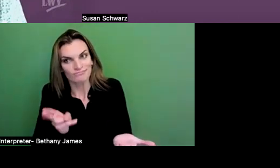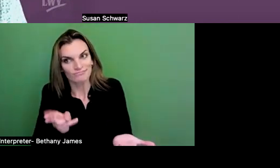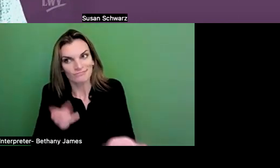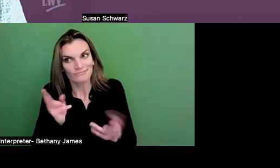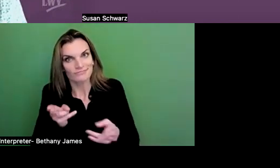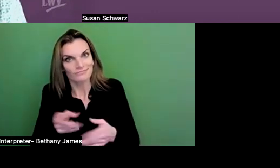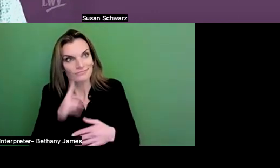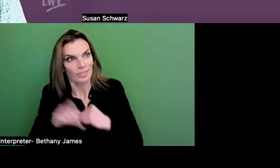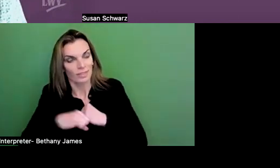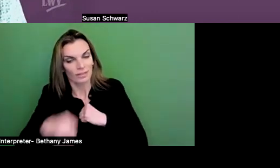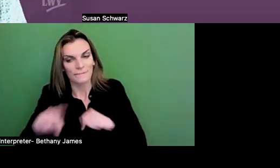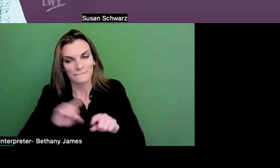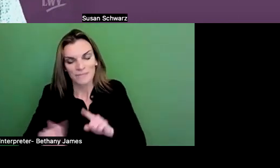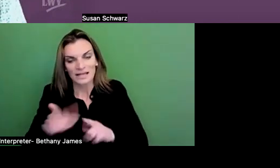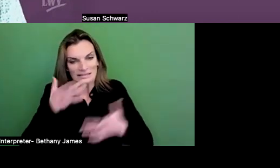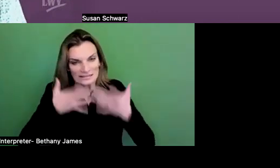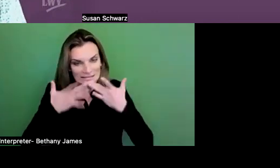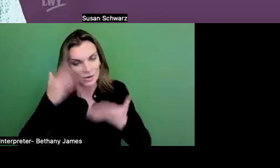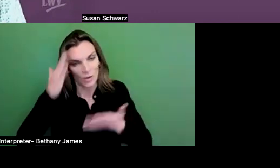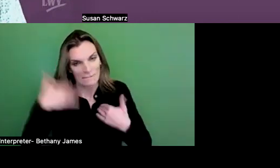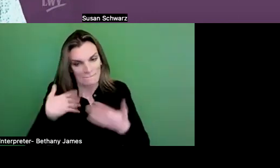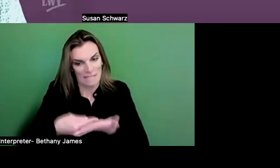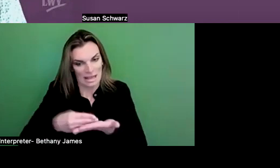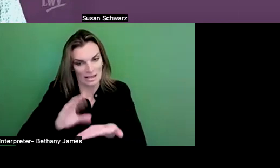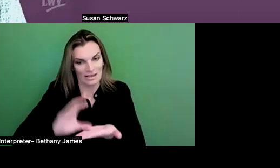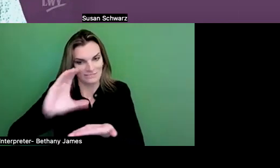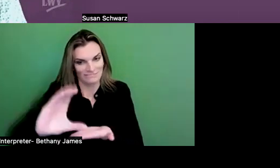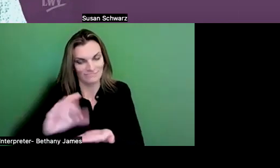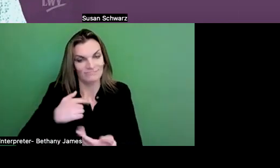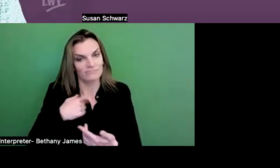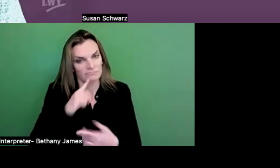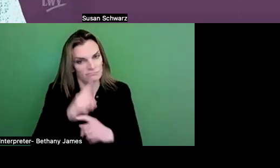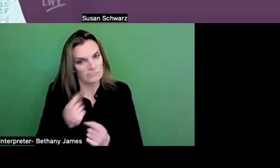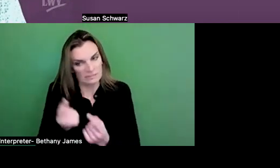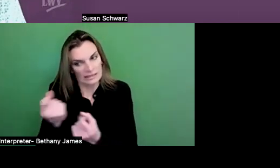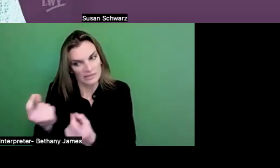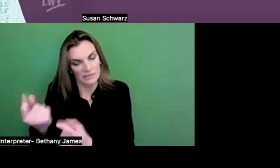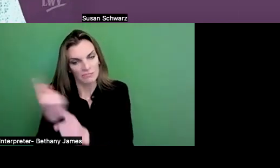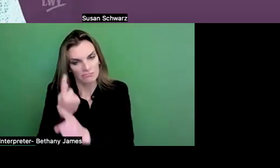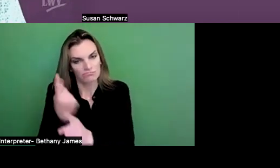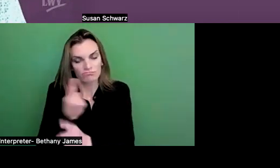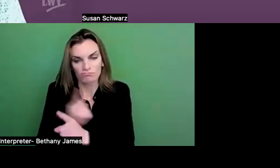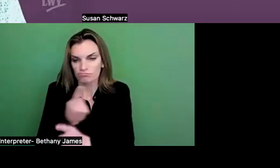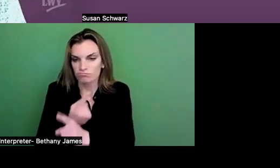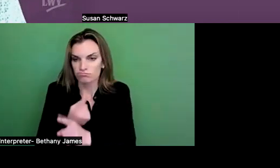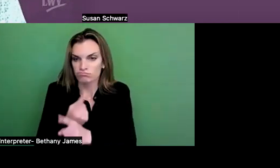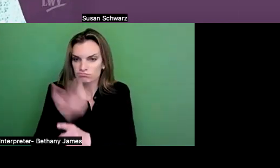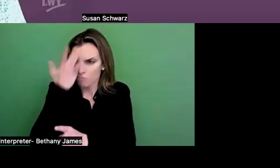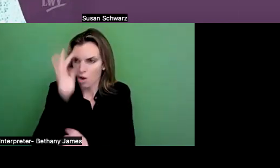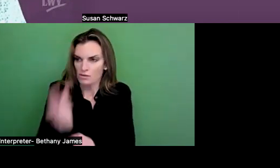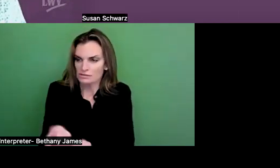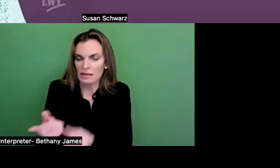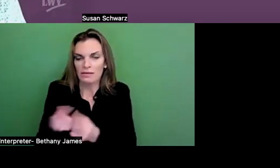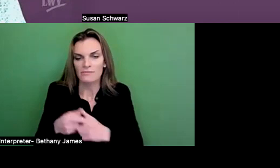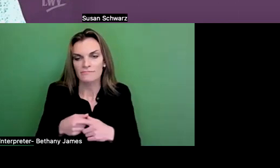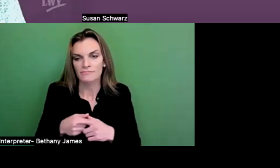only have a certain amount of dollars to use on that, and I think we are using them wisely when it comes to the streets. And we just got a